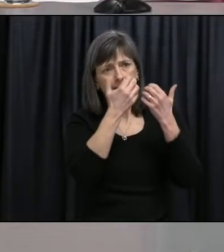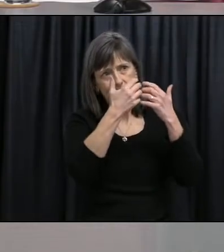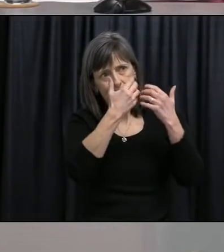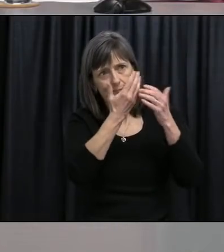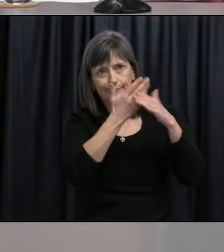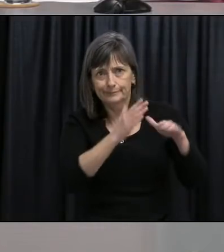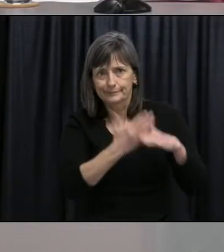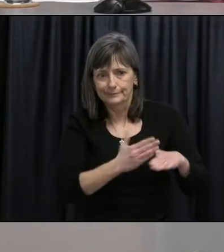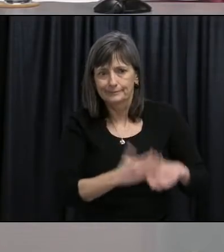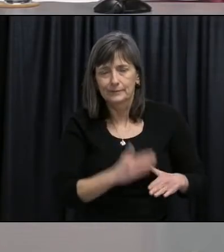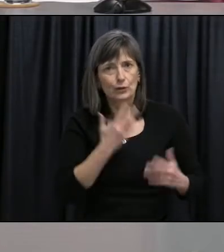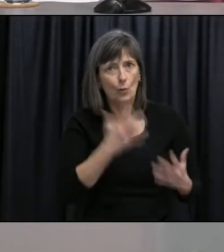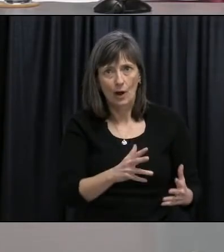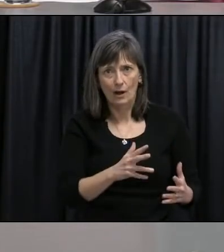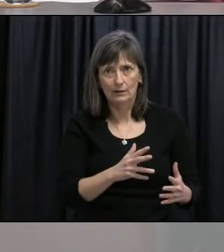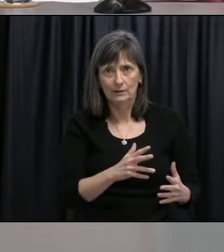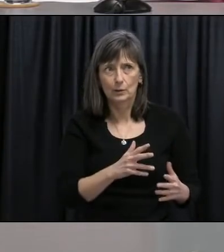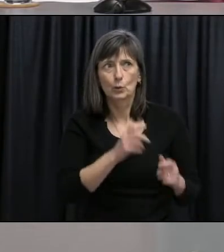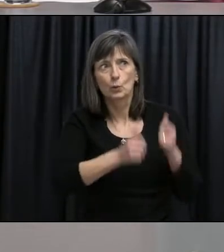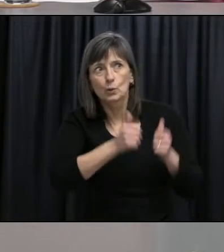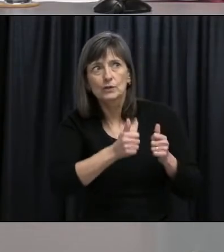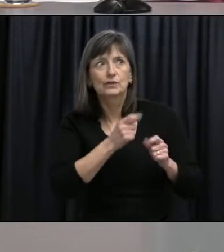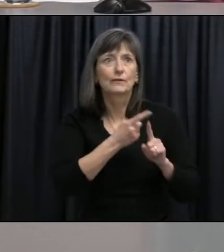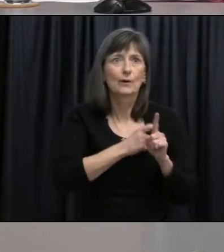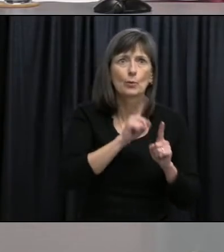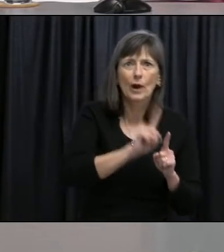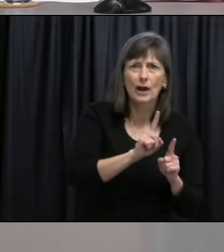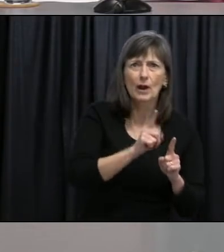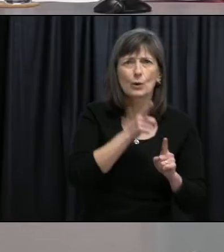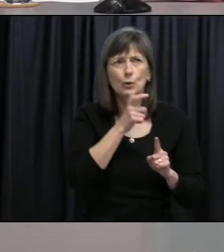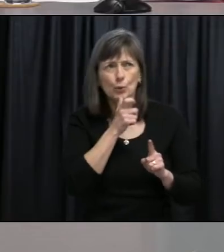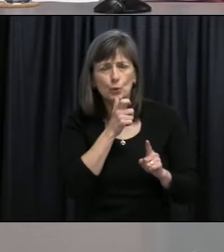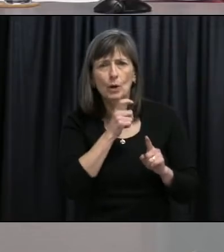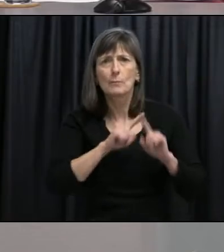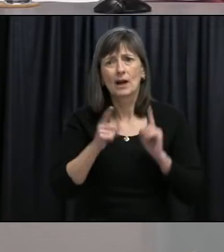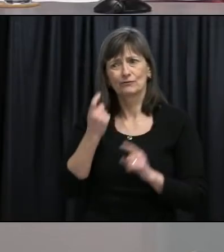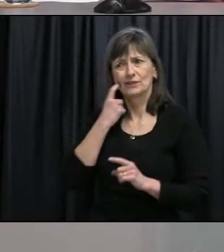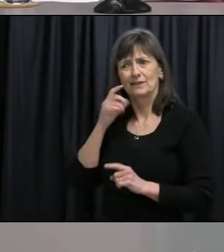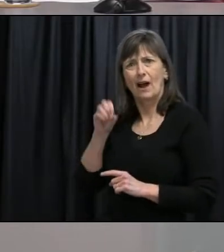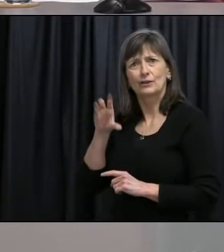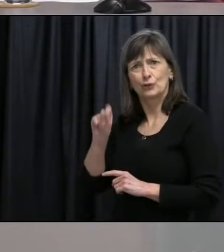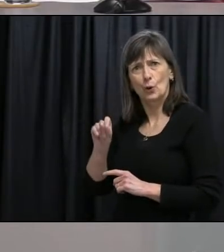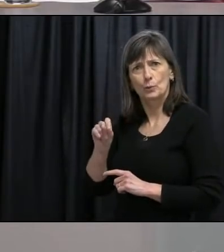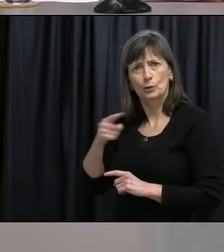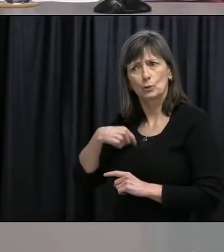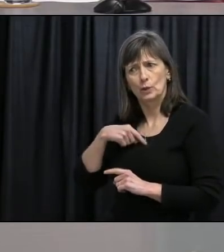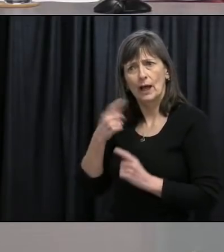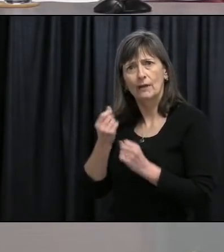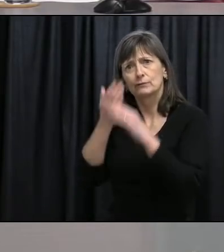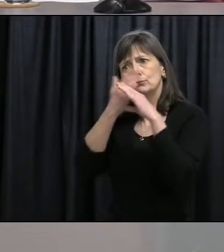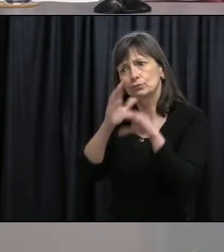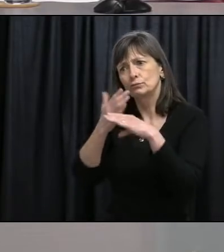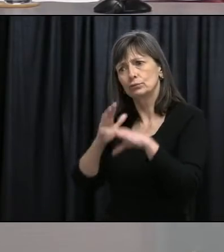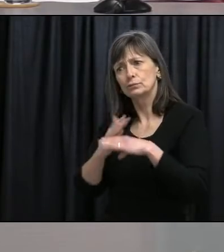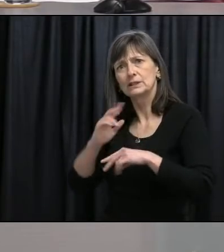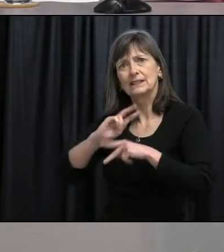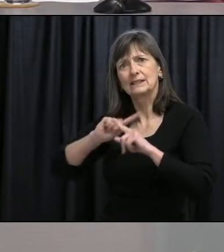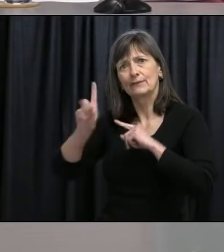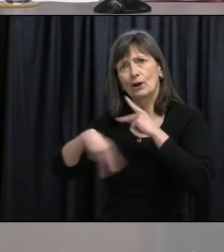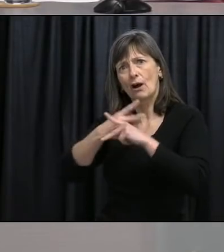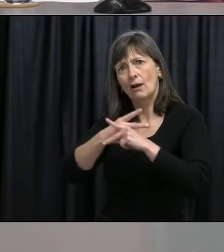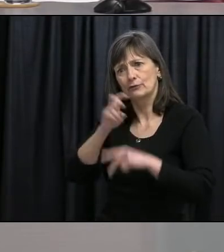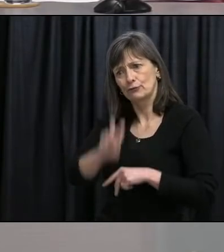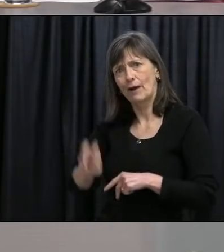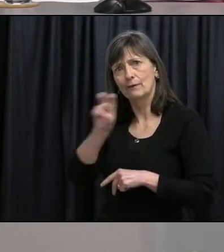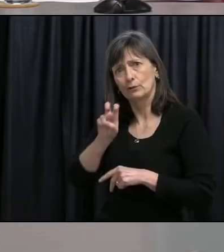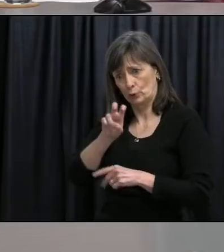the survey last October for their policy review. Why is it the public can't know the nature of that